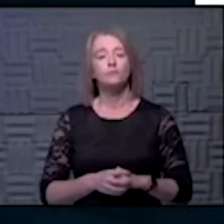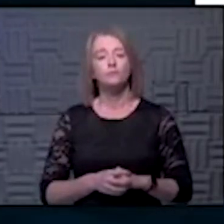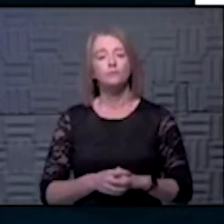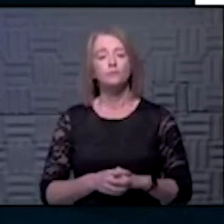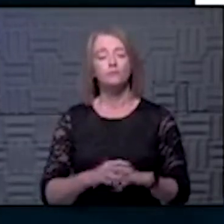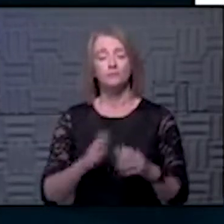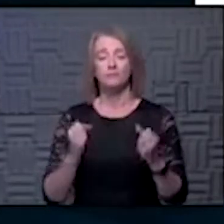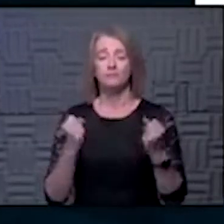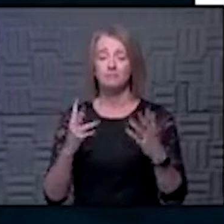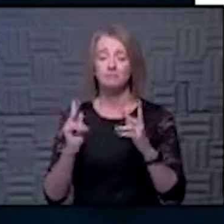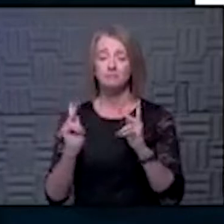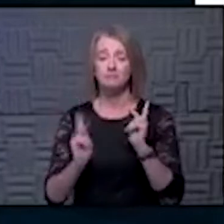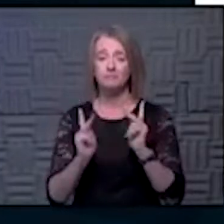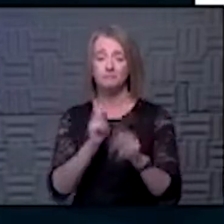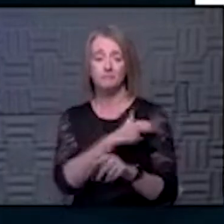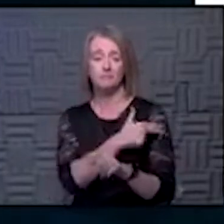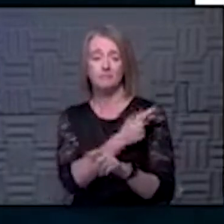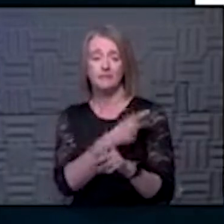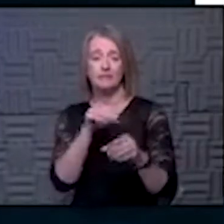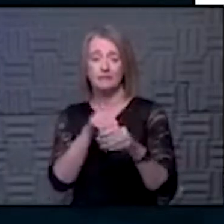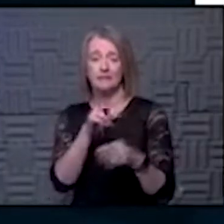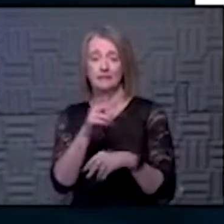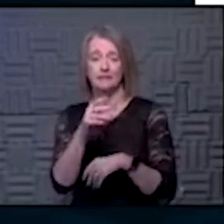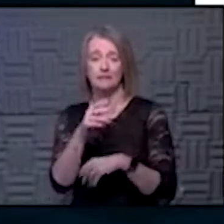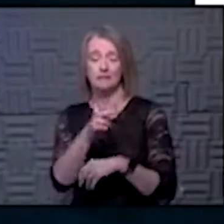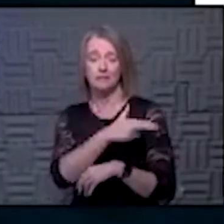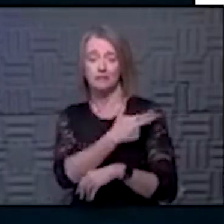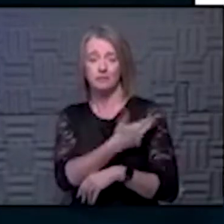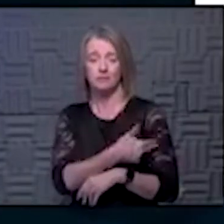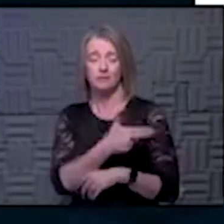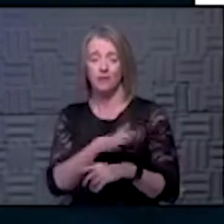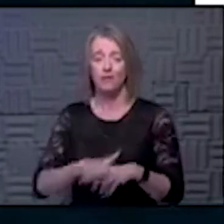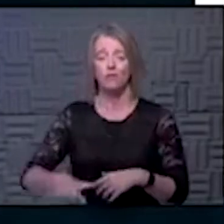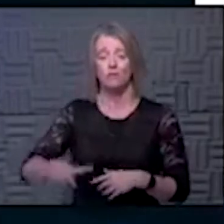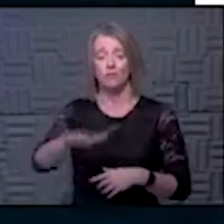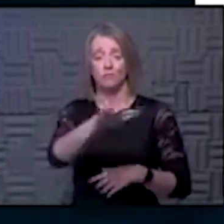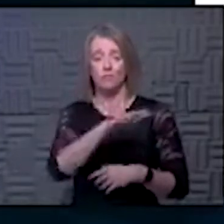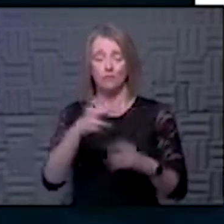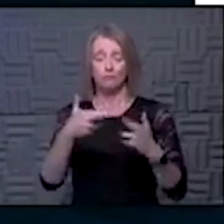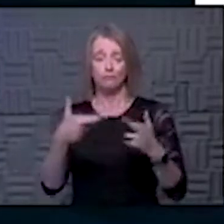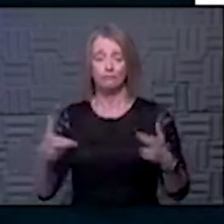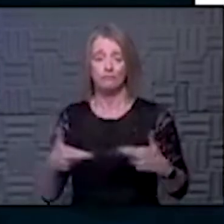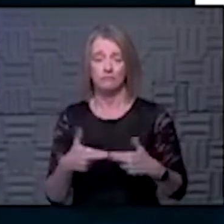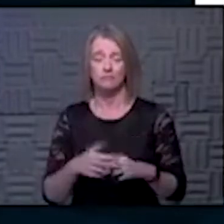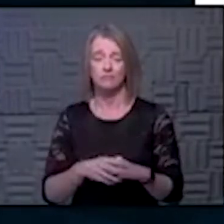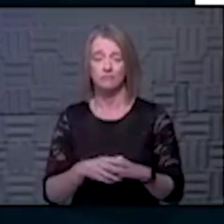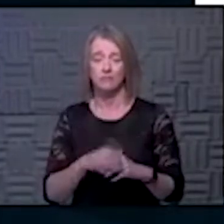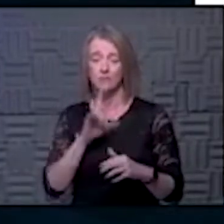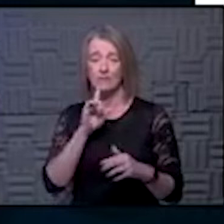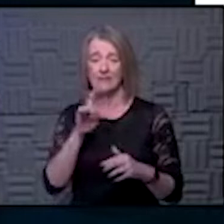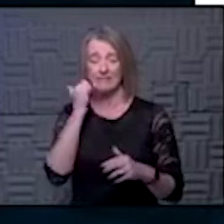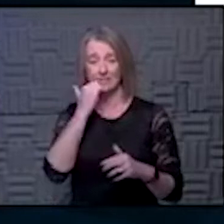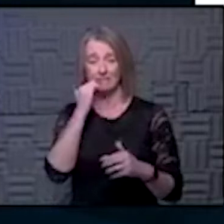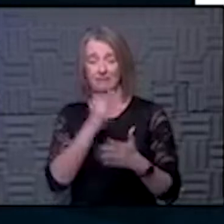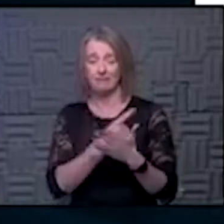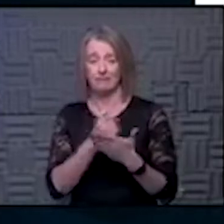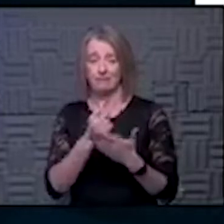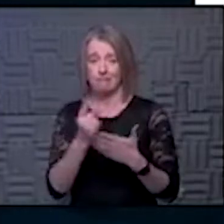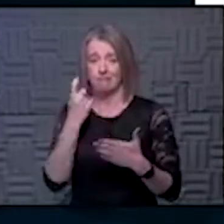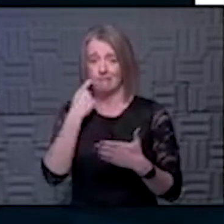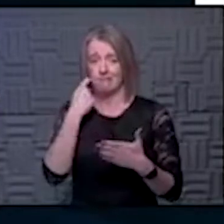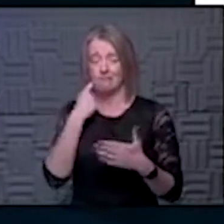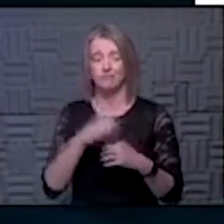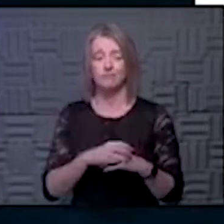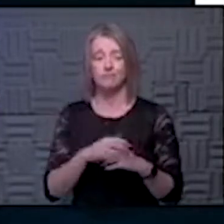the number of patients in the hospital, really here in the metro area and across the region every day for the past couple of weeks. The next slide